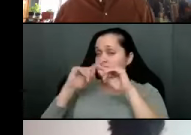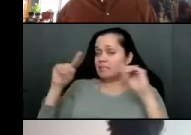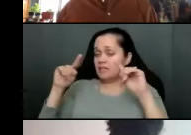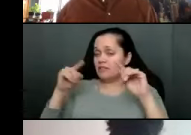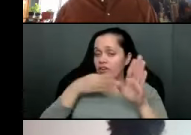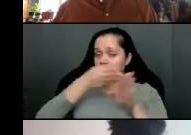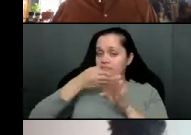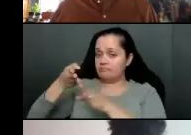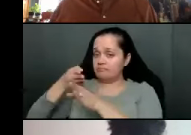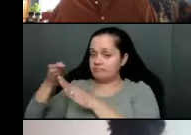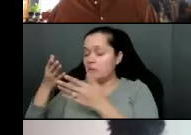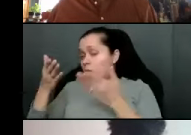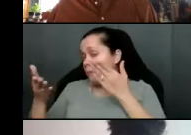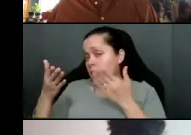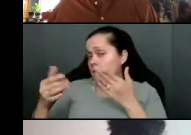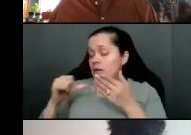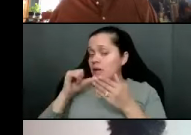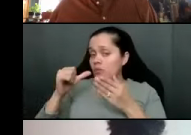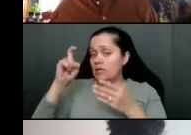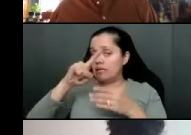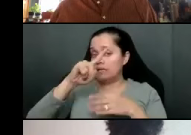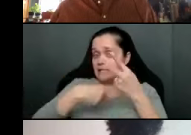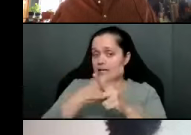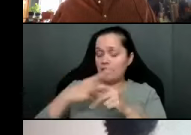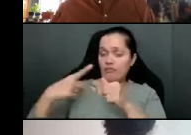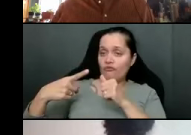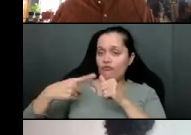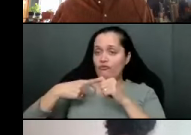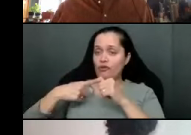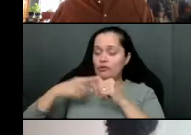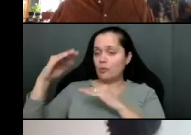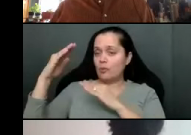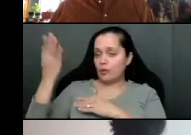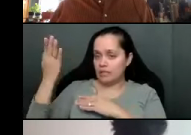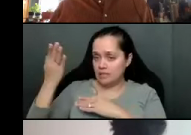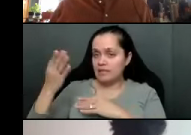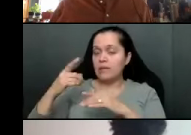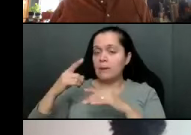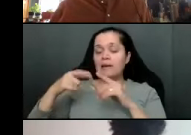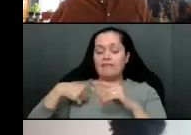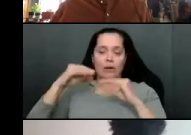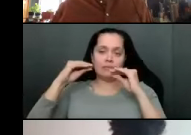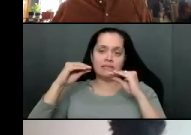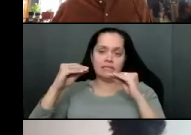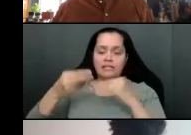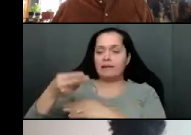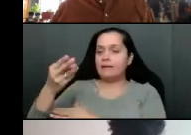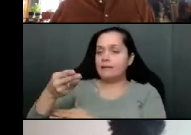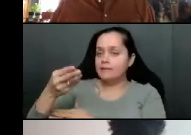discipline, maybe I wouldn't need this sort of first presentation. If I were teaching in